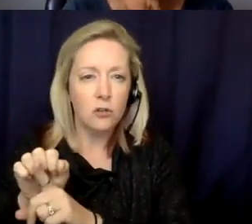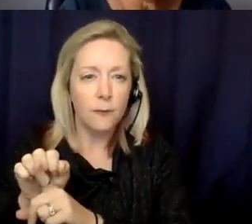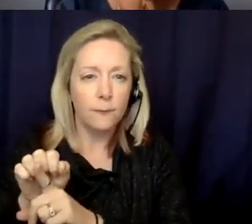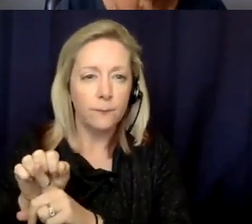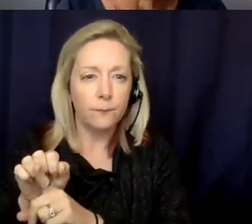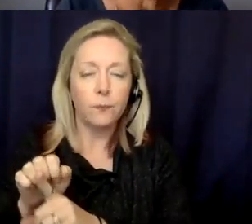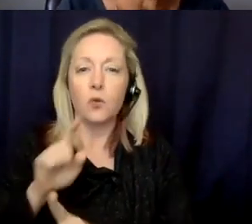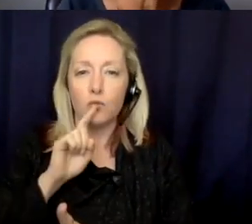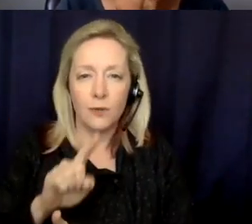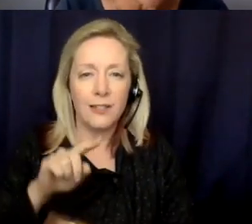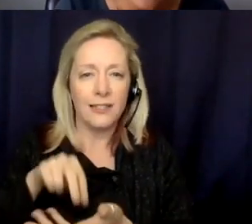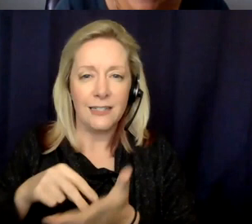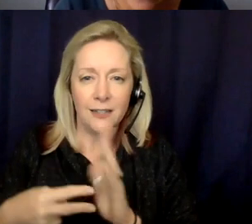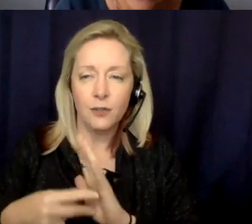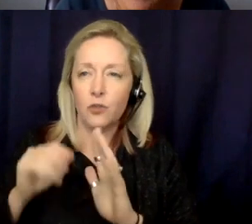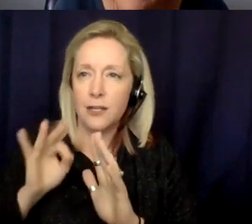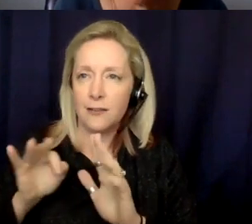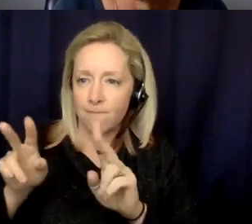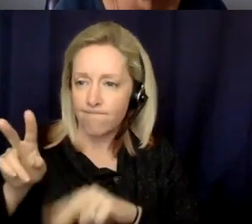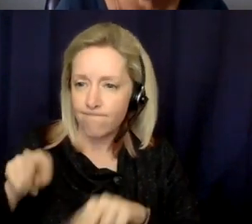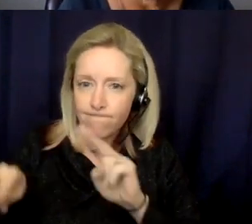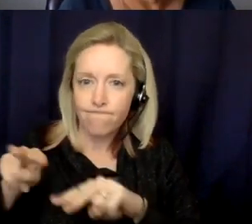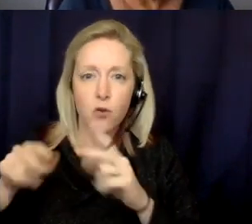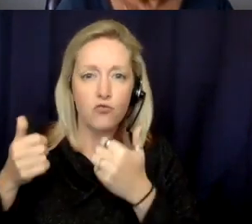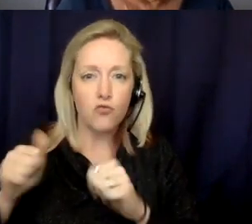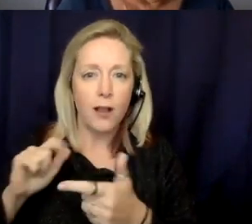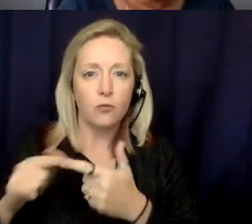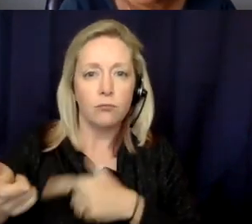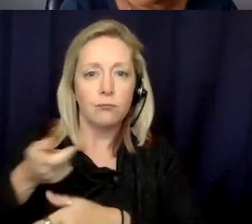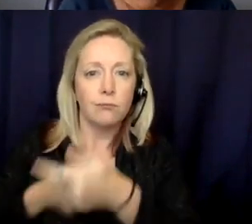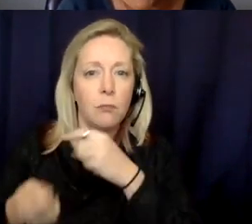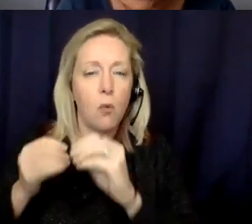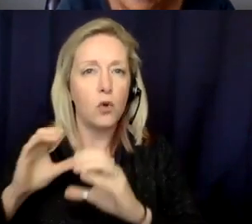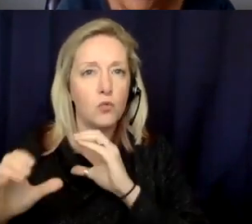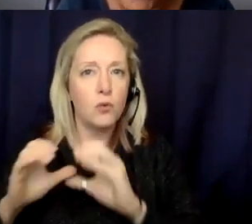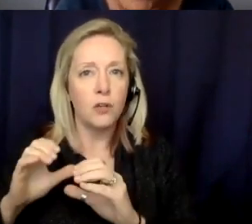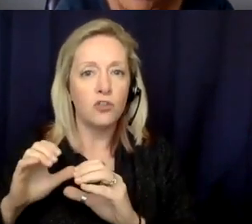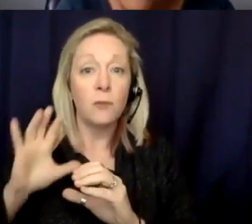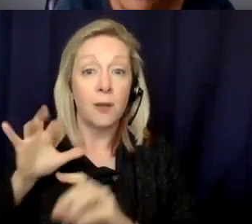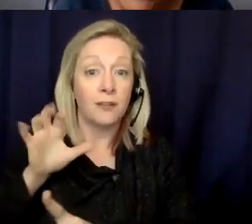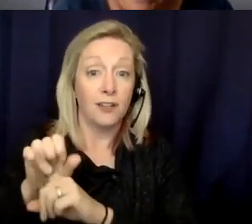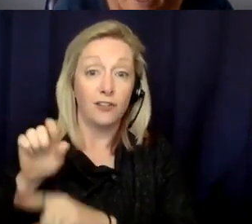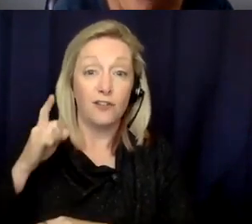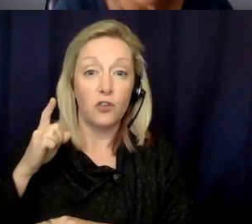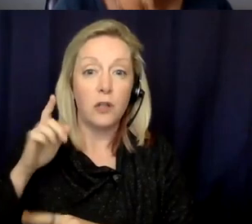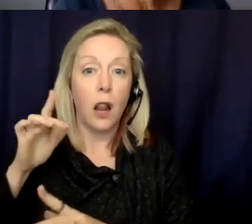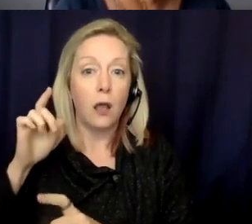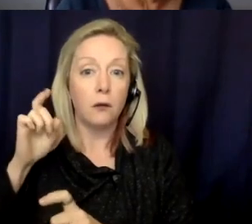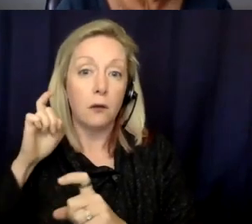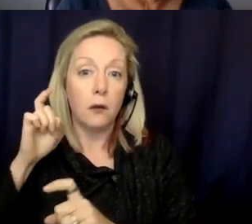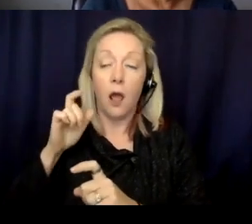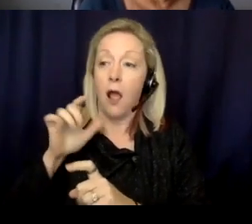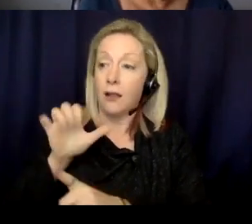really intentional when we're trying to get those behaviors to come out. And we're trying to really get them